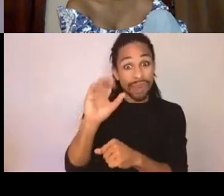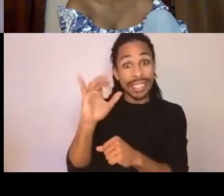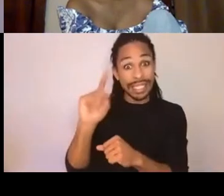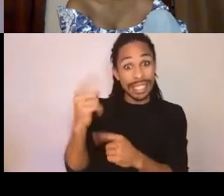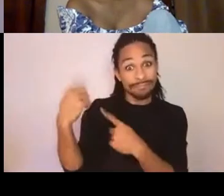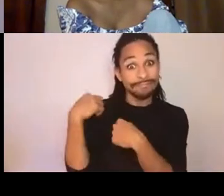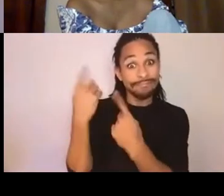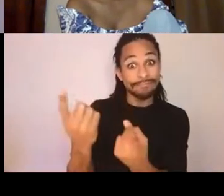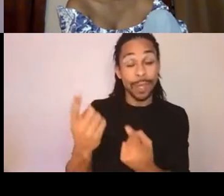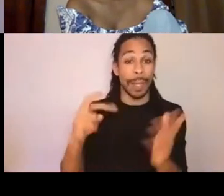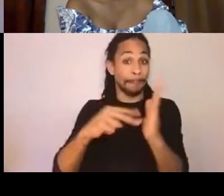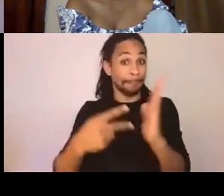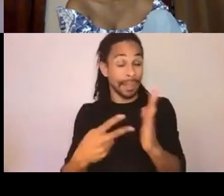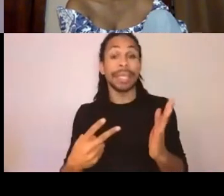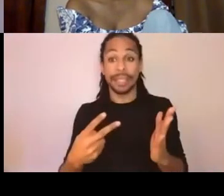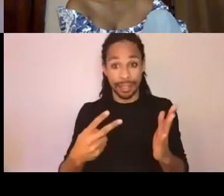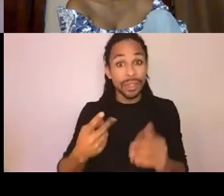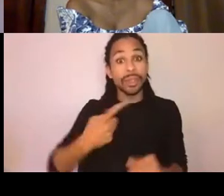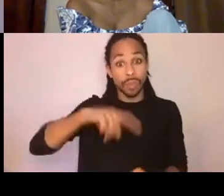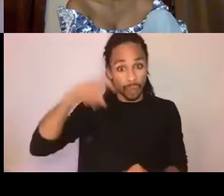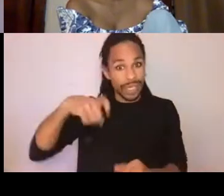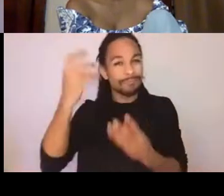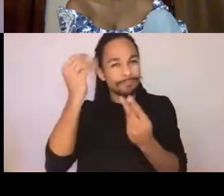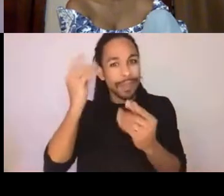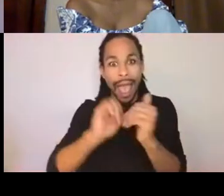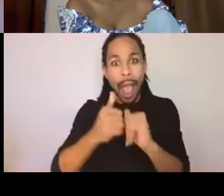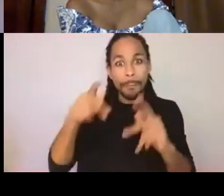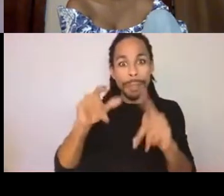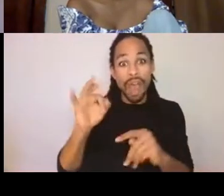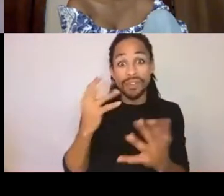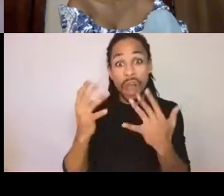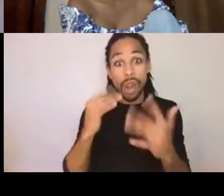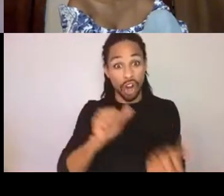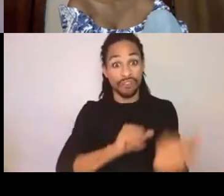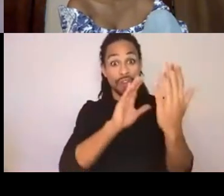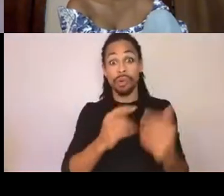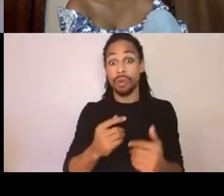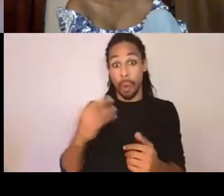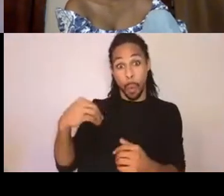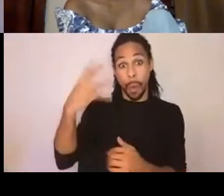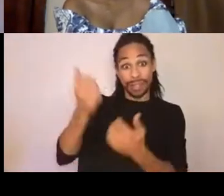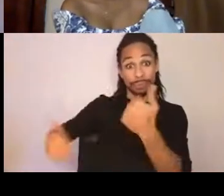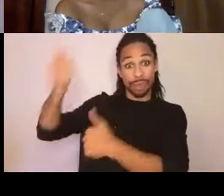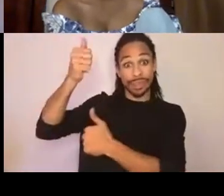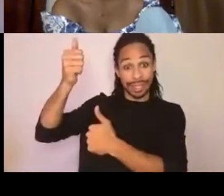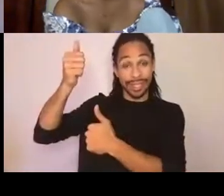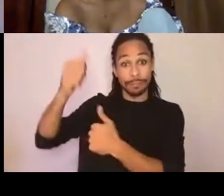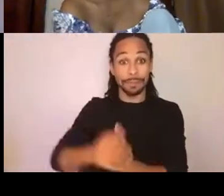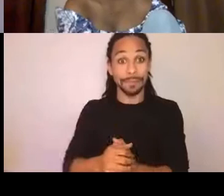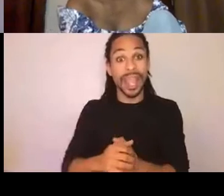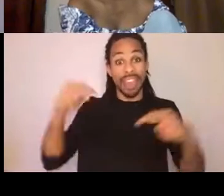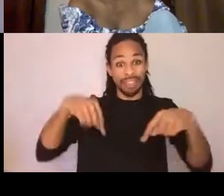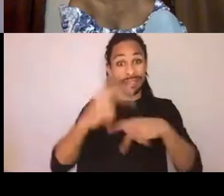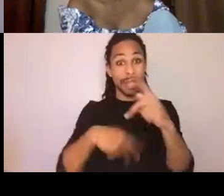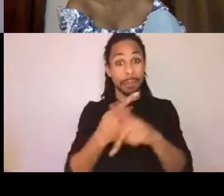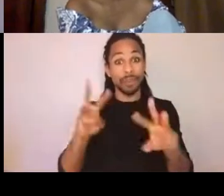or to consider how people of color can confront white supremacy. But these types of workshops generally historically